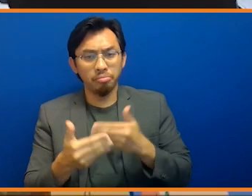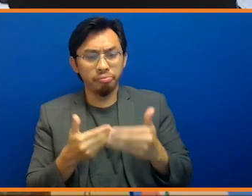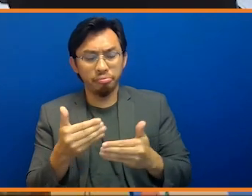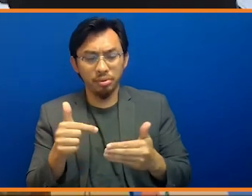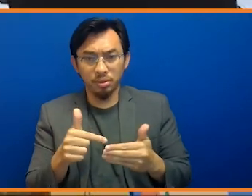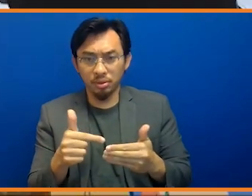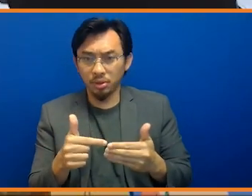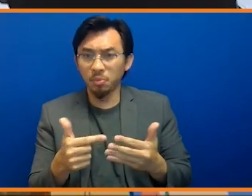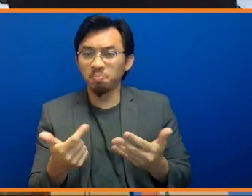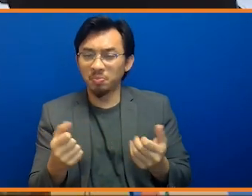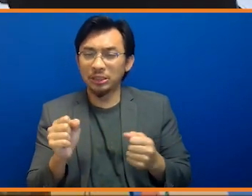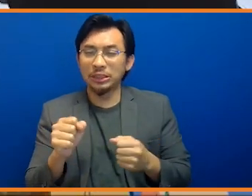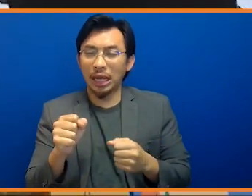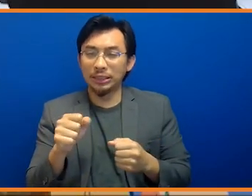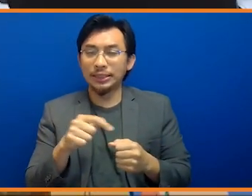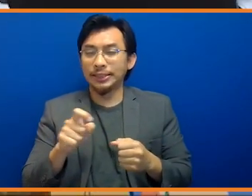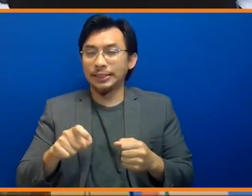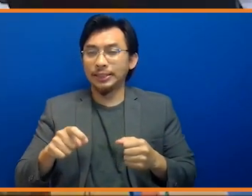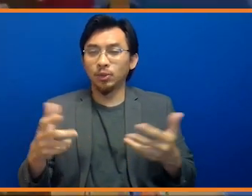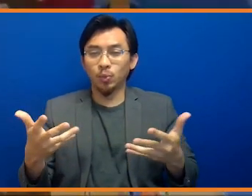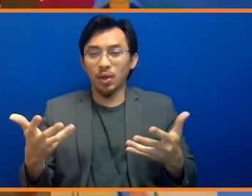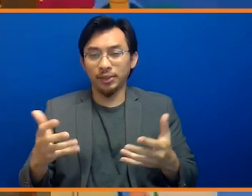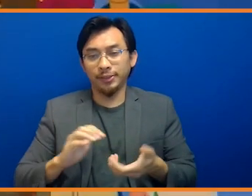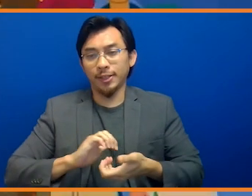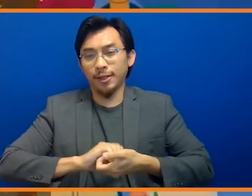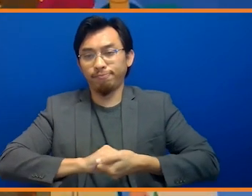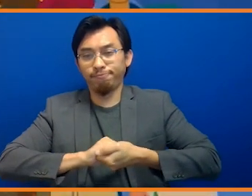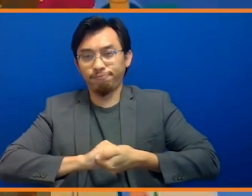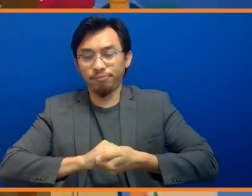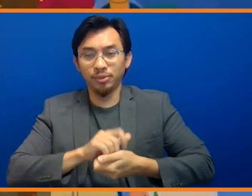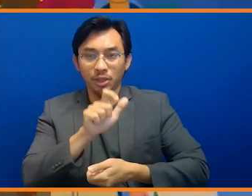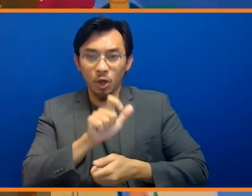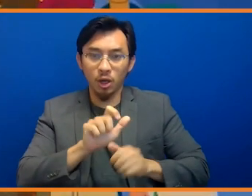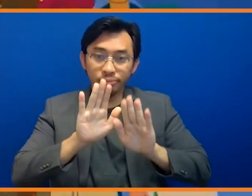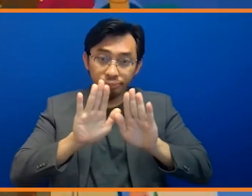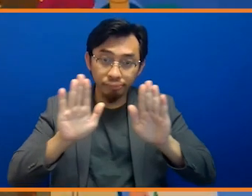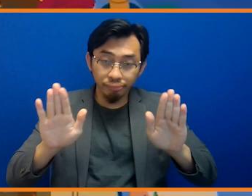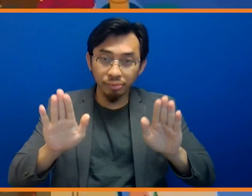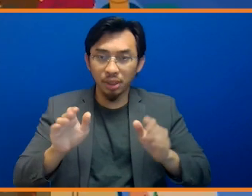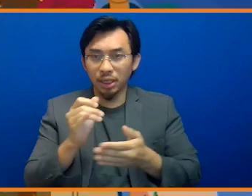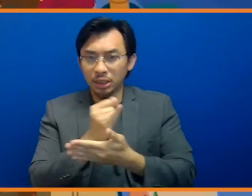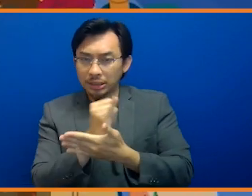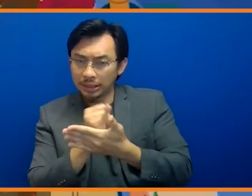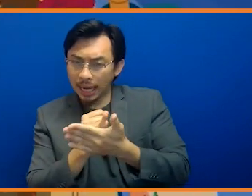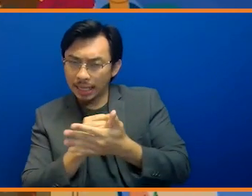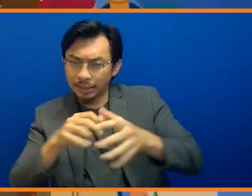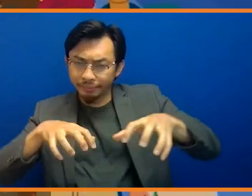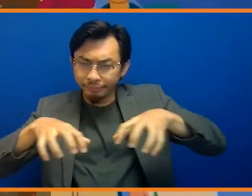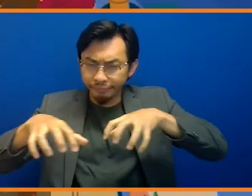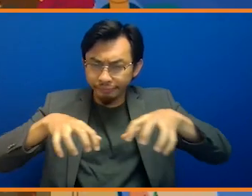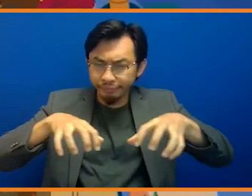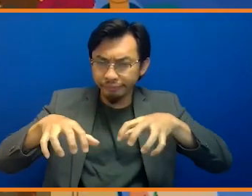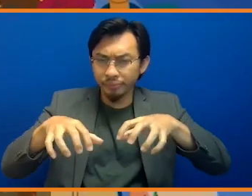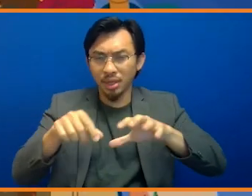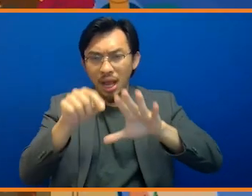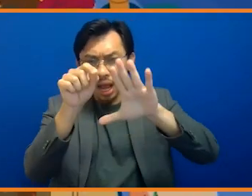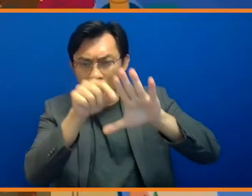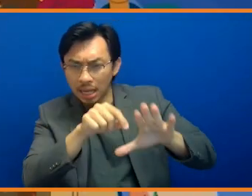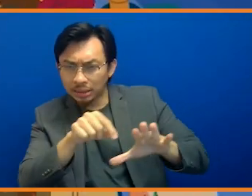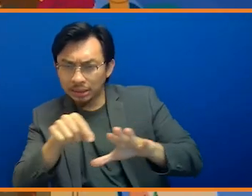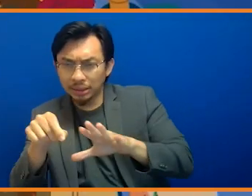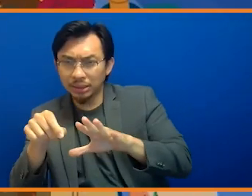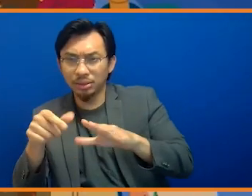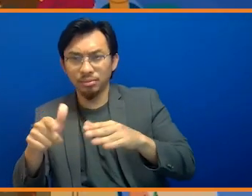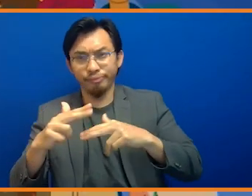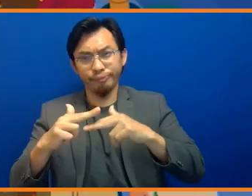course, the one that need to collaborate is between the exhibitors, curators, designers, but also the architect of